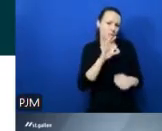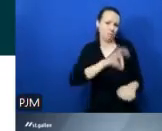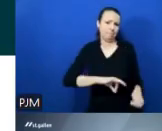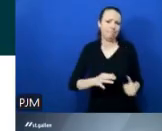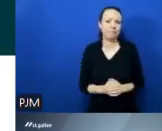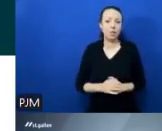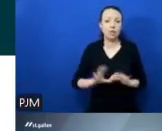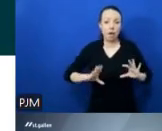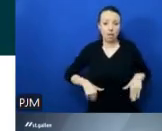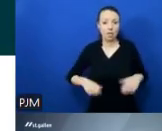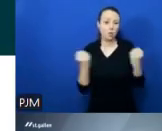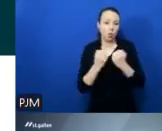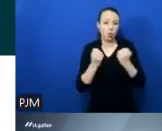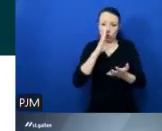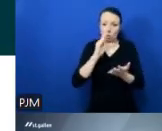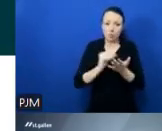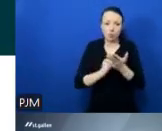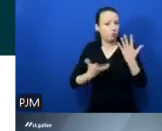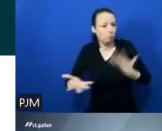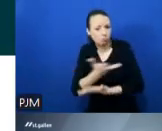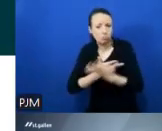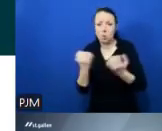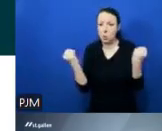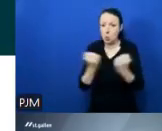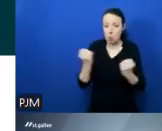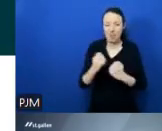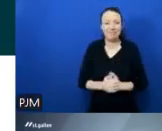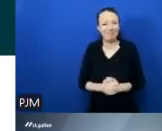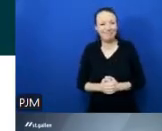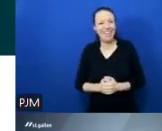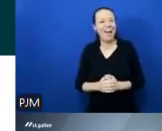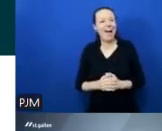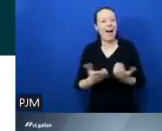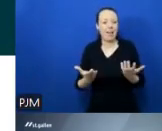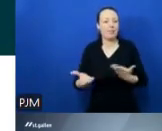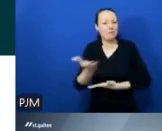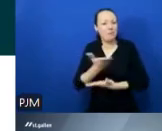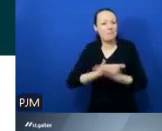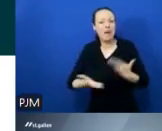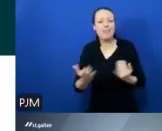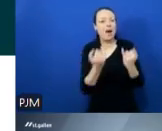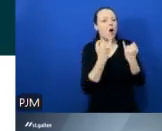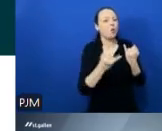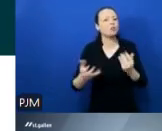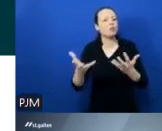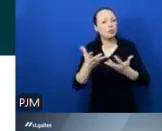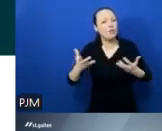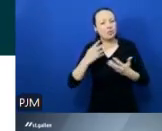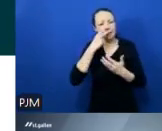I have said, we have an exchange of experience, and it's very crucial. There are